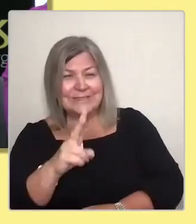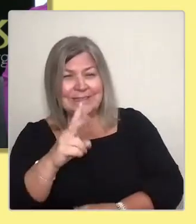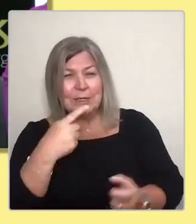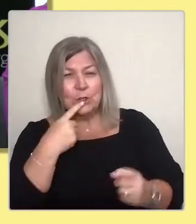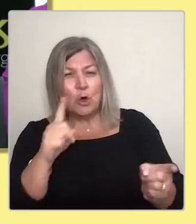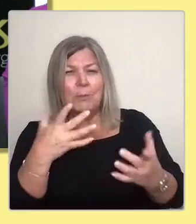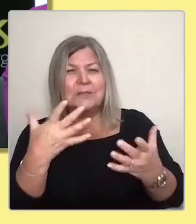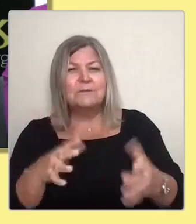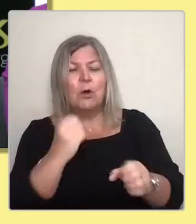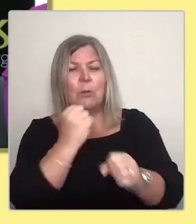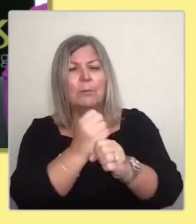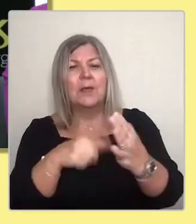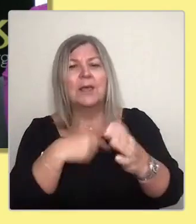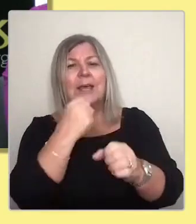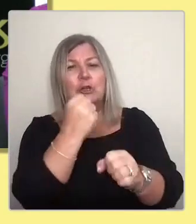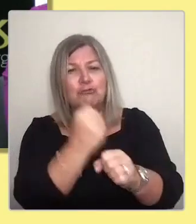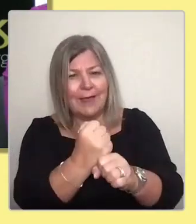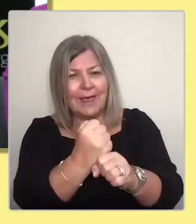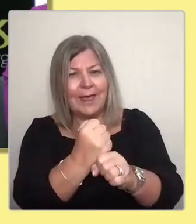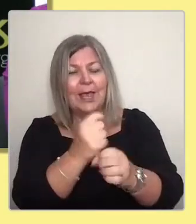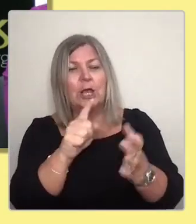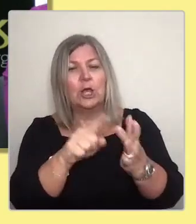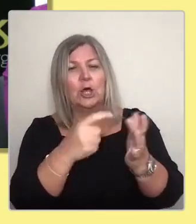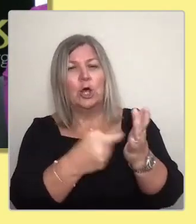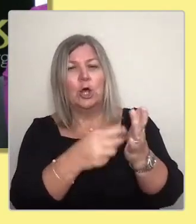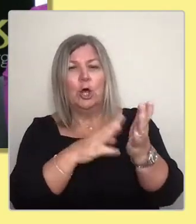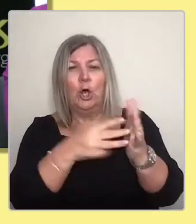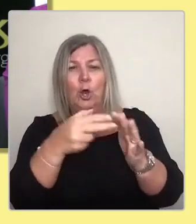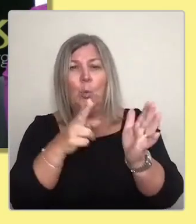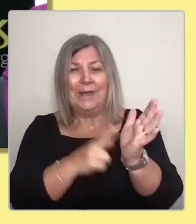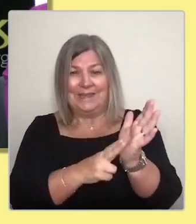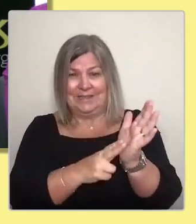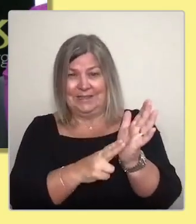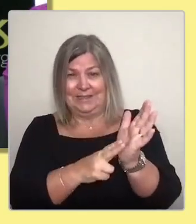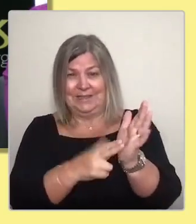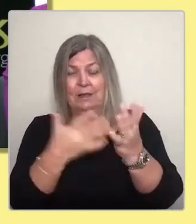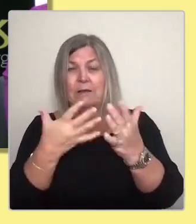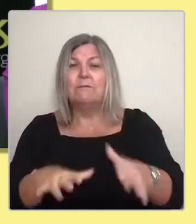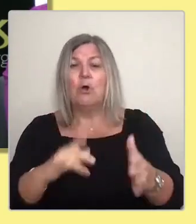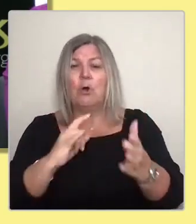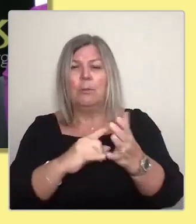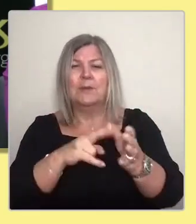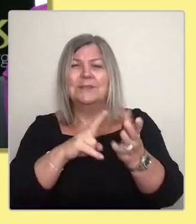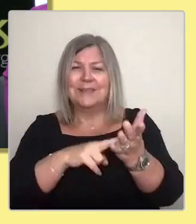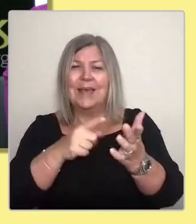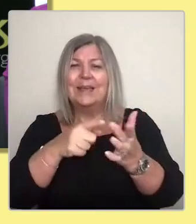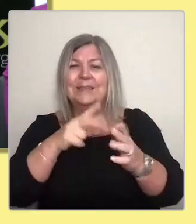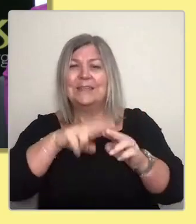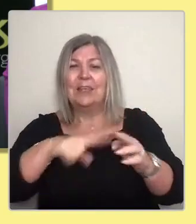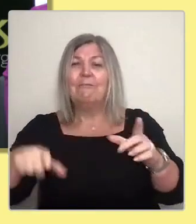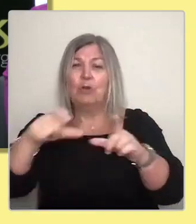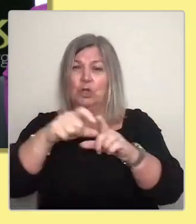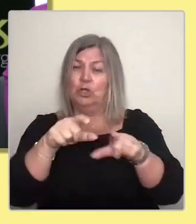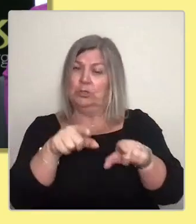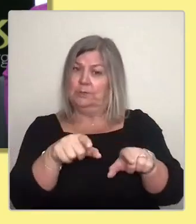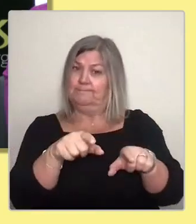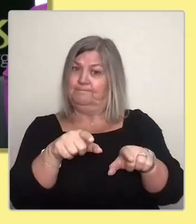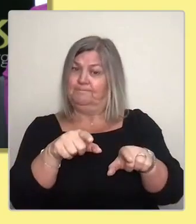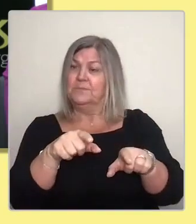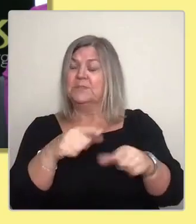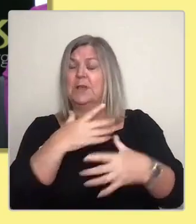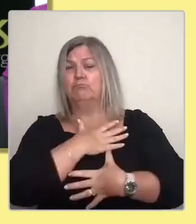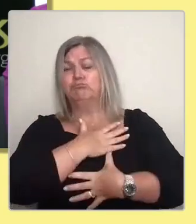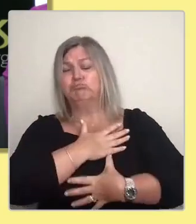who was a consultant at Sandyford, who was saying that this is some of the most traumatic, this is a traumatic day, the most traumatic